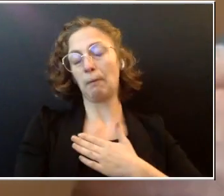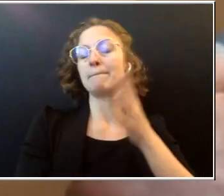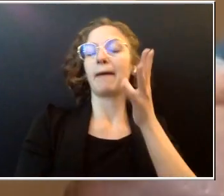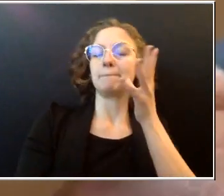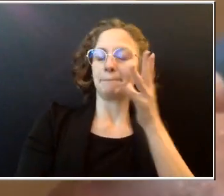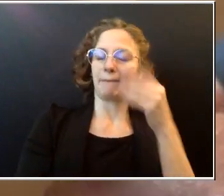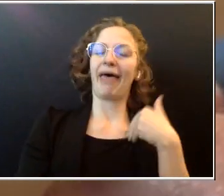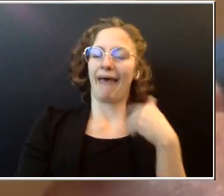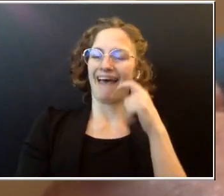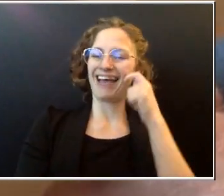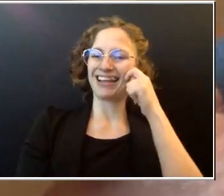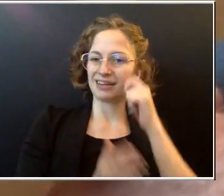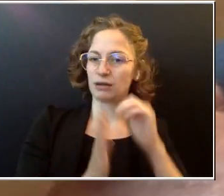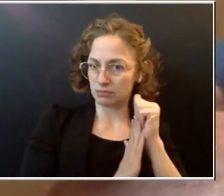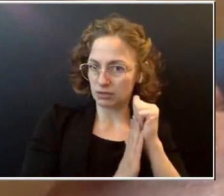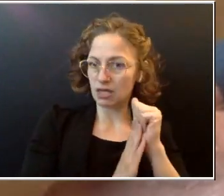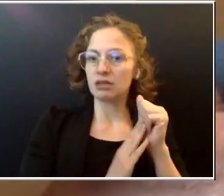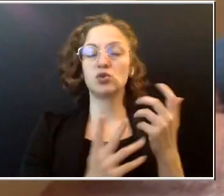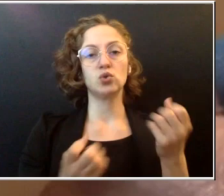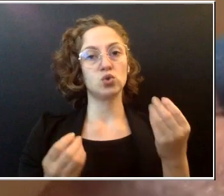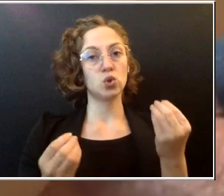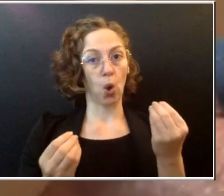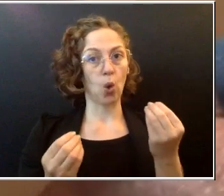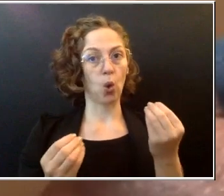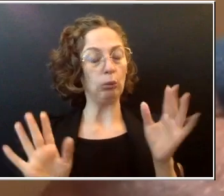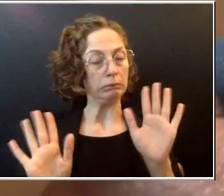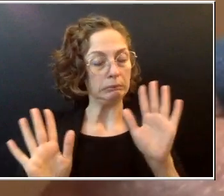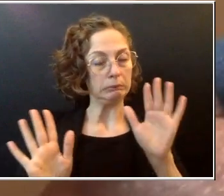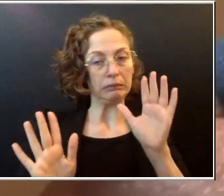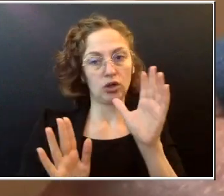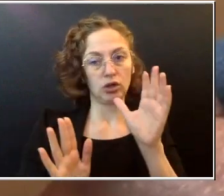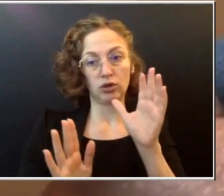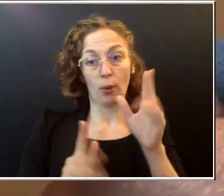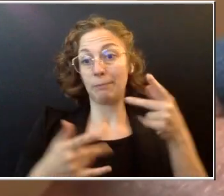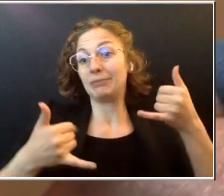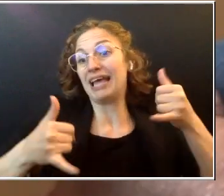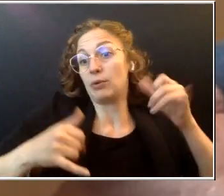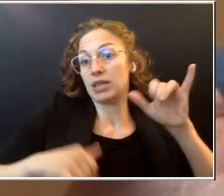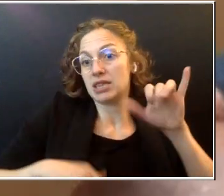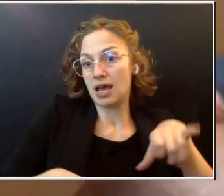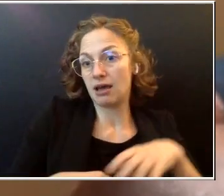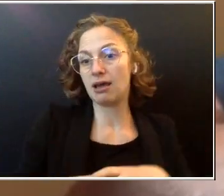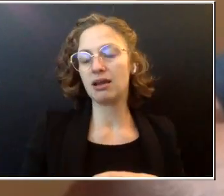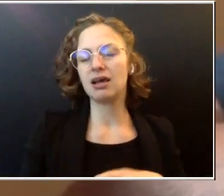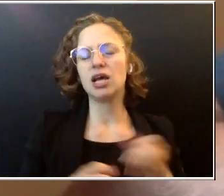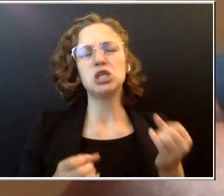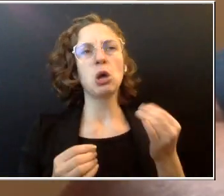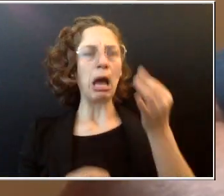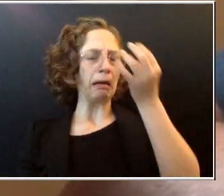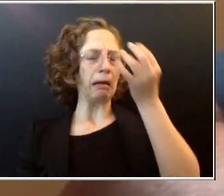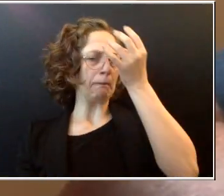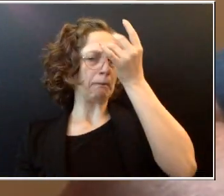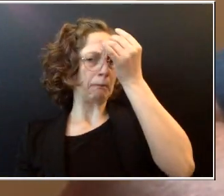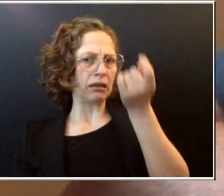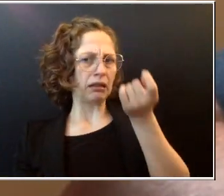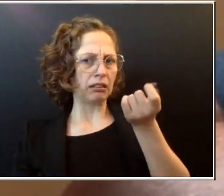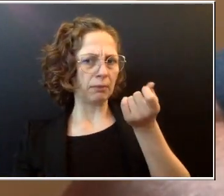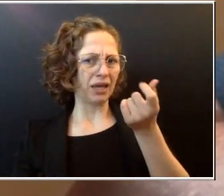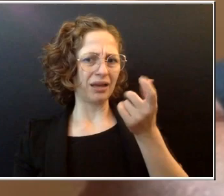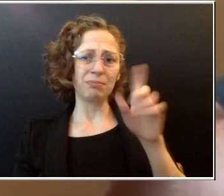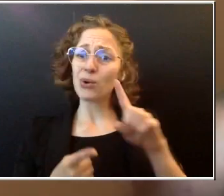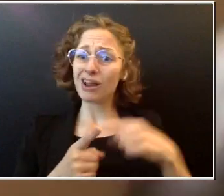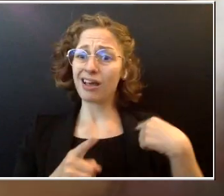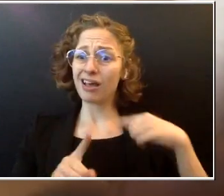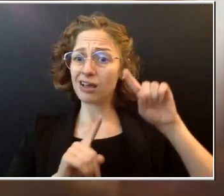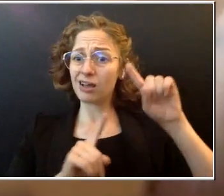of, she planted that seed a little bit. But by the time I got it removed, I just wanted it gone because it was really gnarly